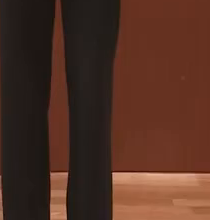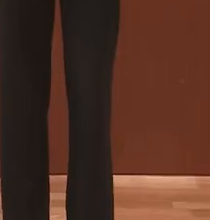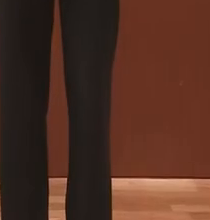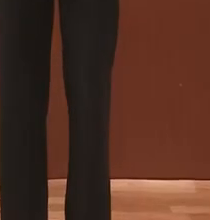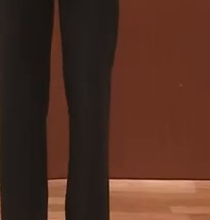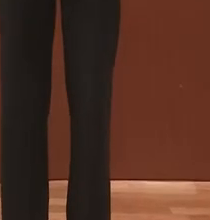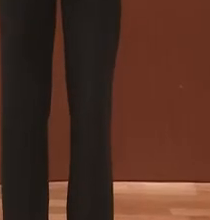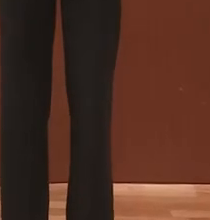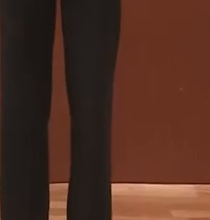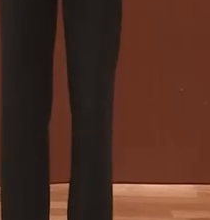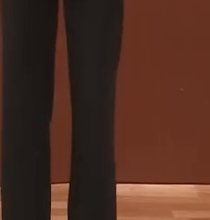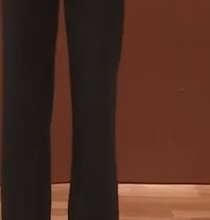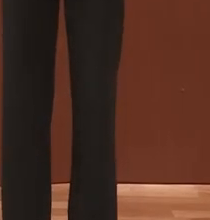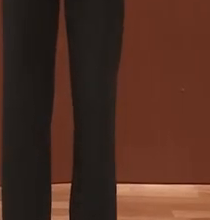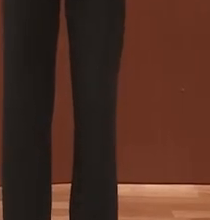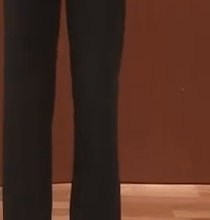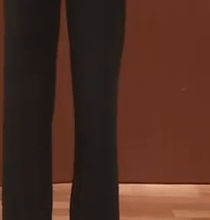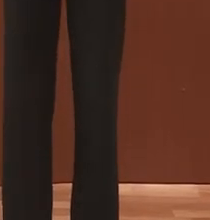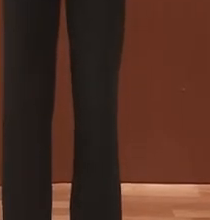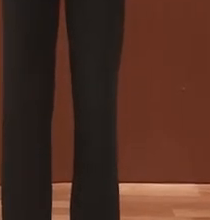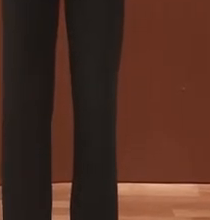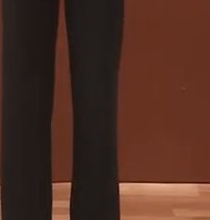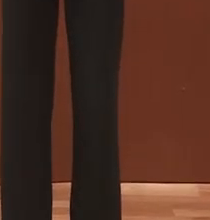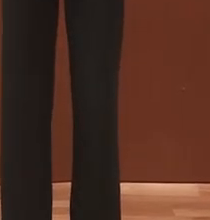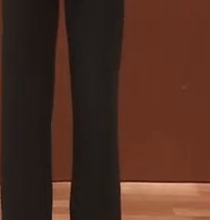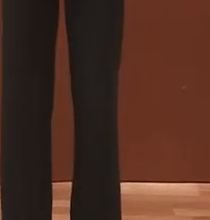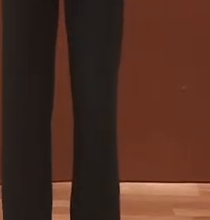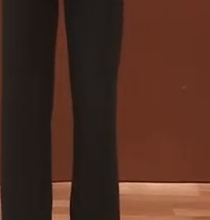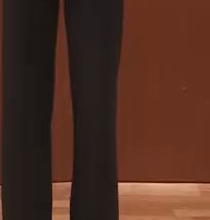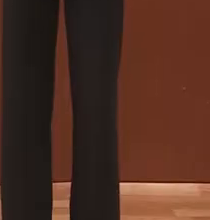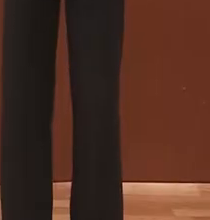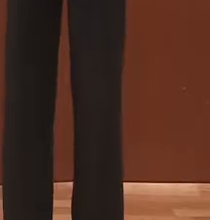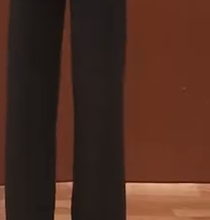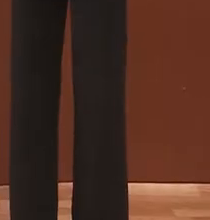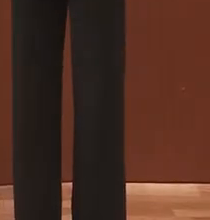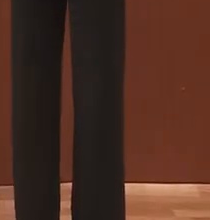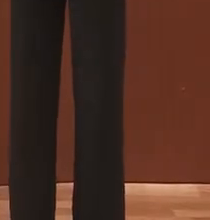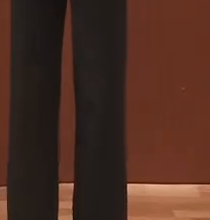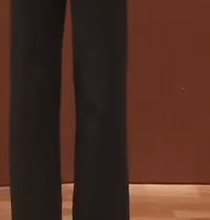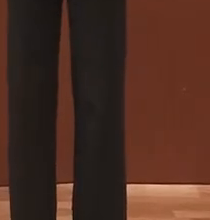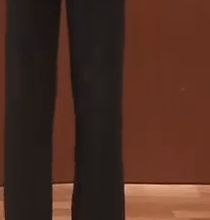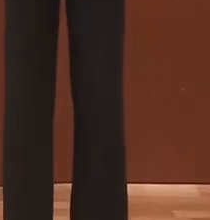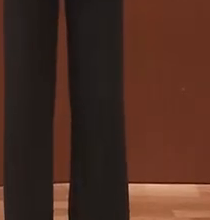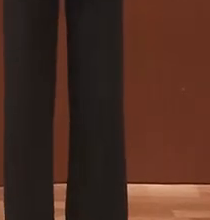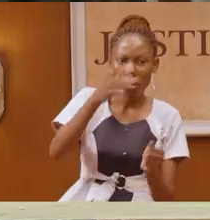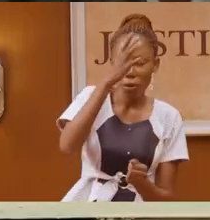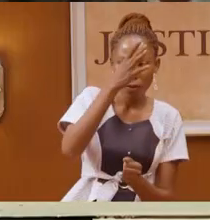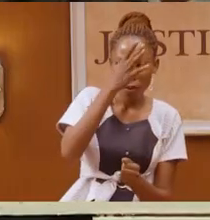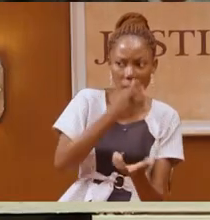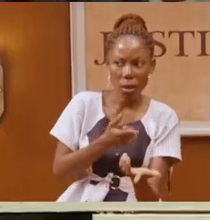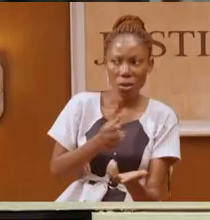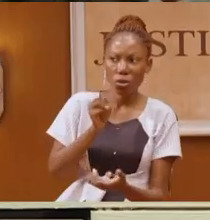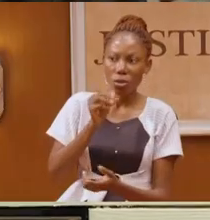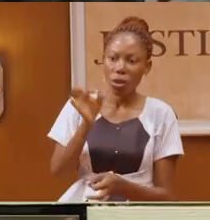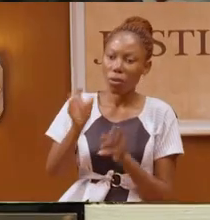culture. What we do, we can't marry, it's not your mother's side will give you hand in marriage. It is the father.